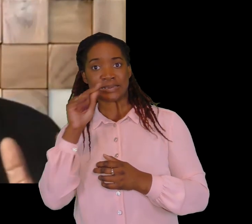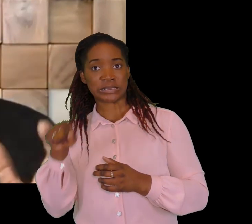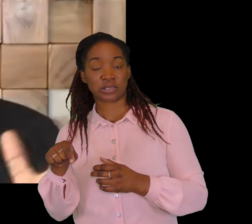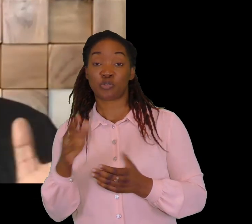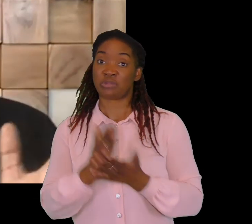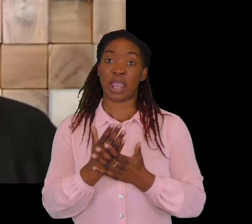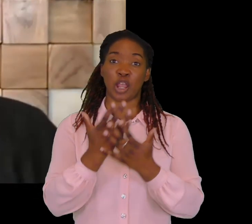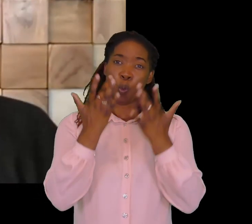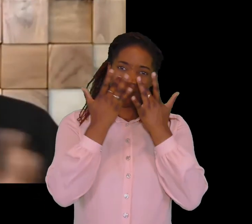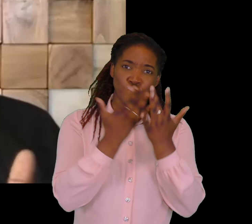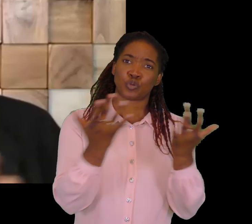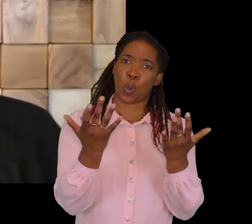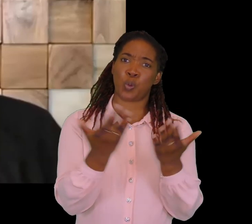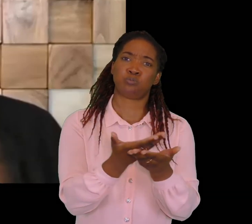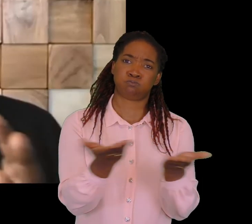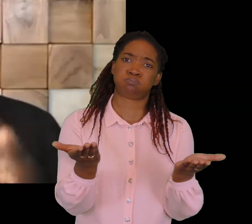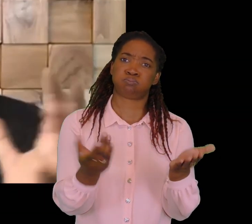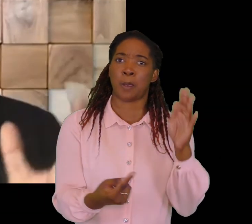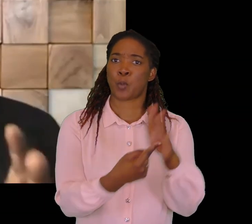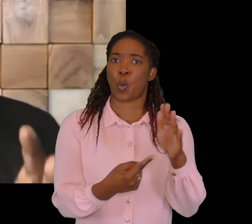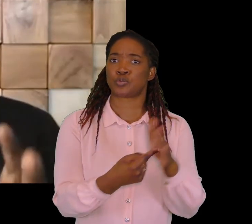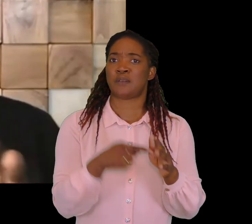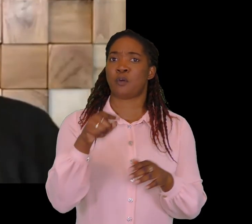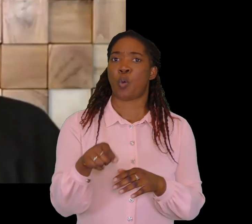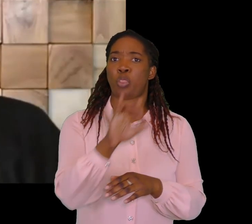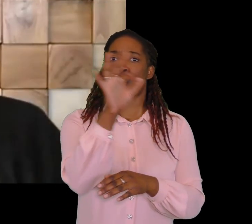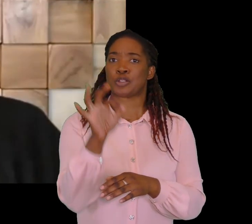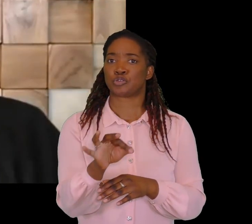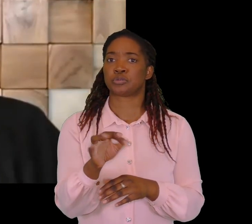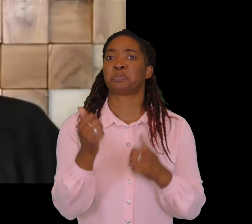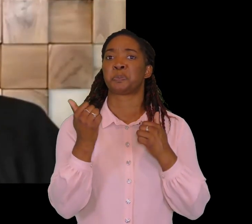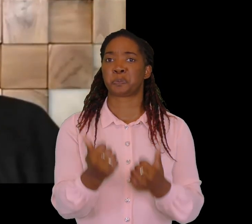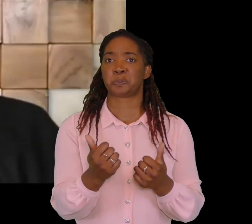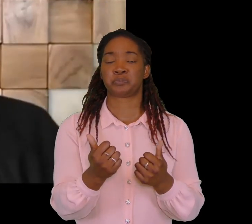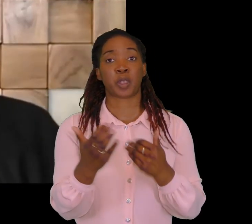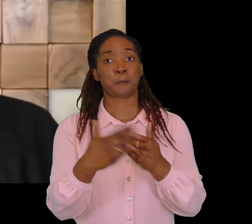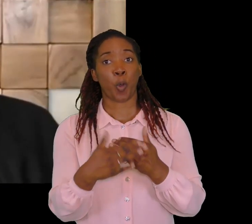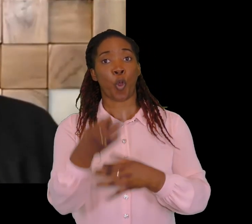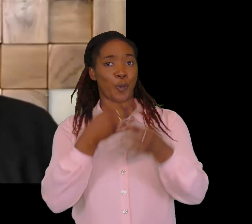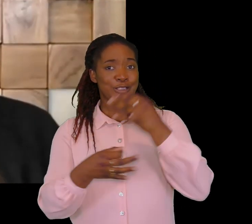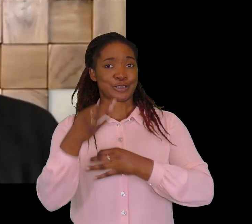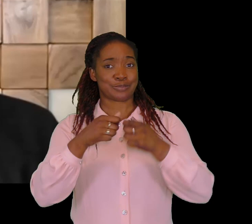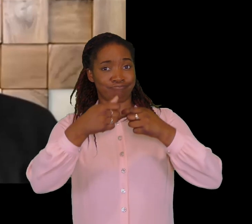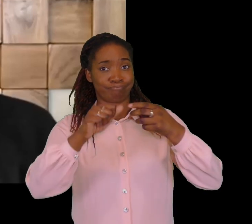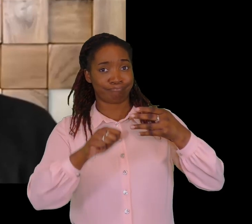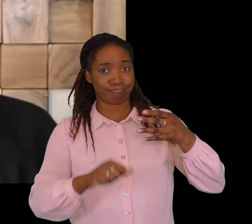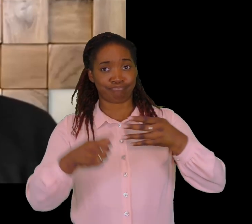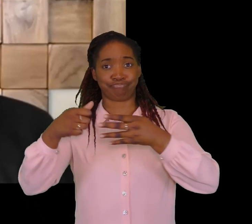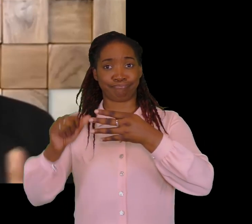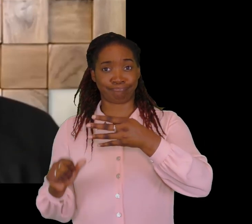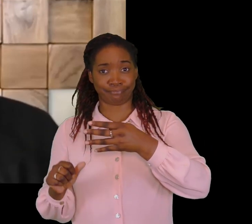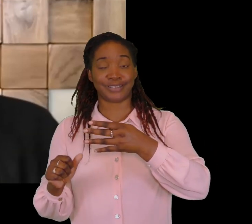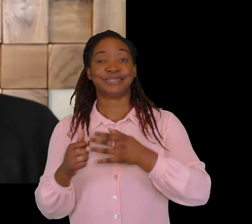amply demonstrated the importance of that. more questions are coming in even as we speak,